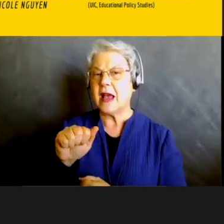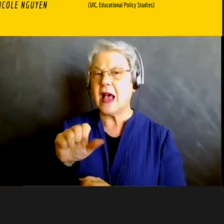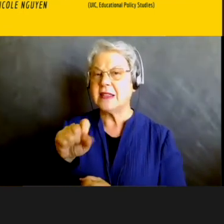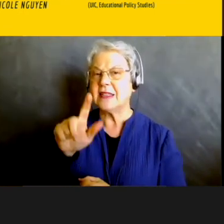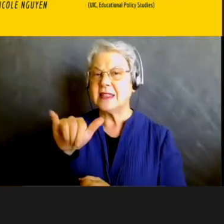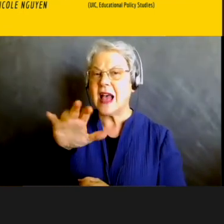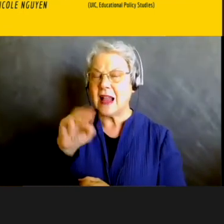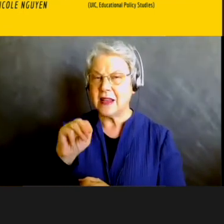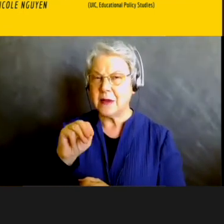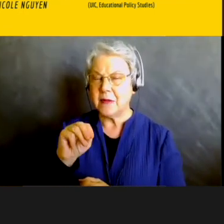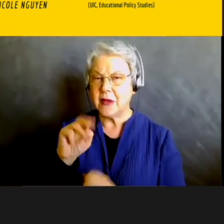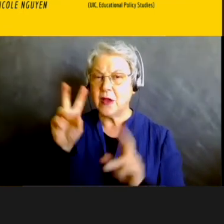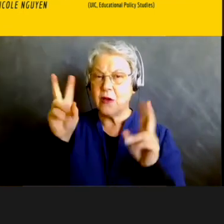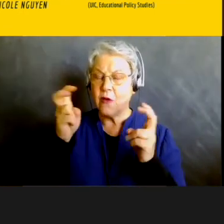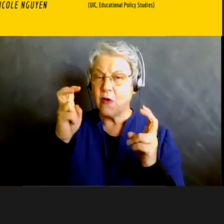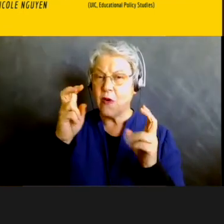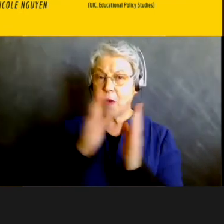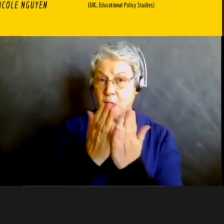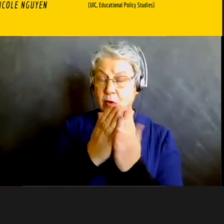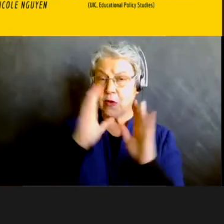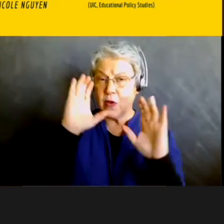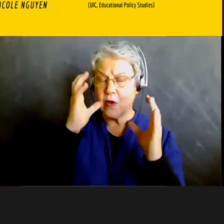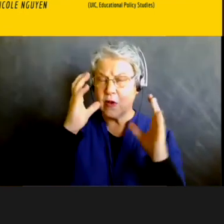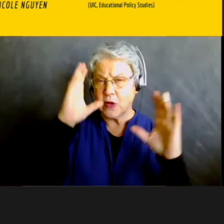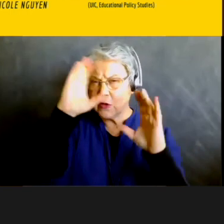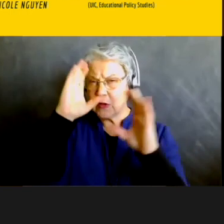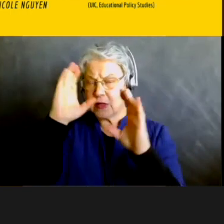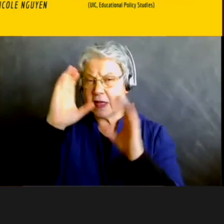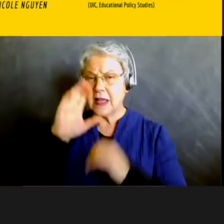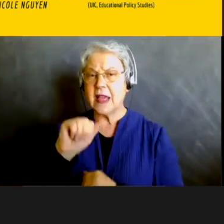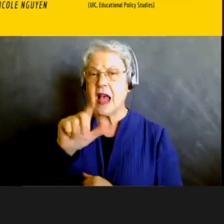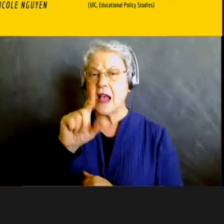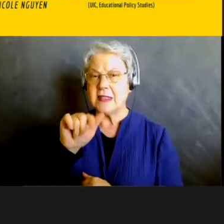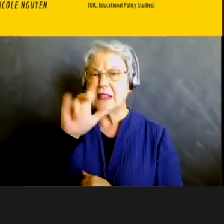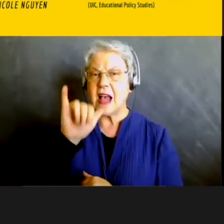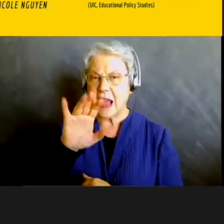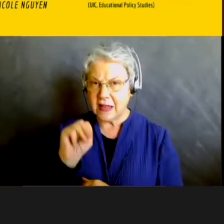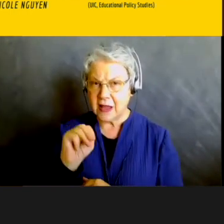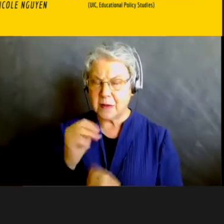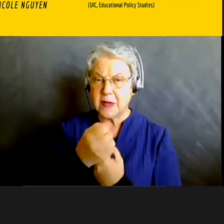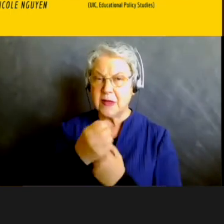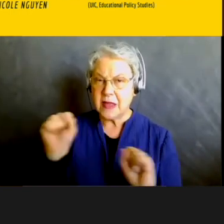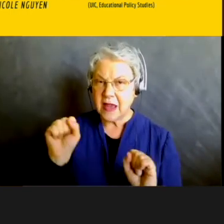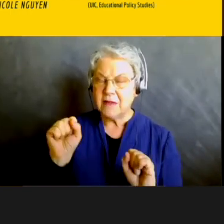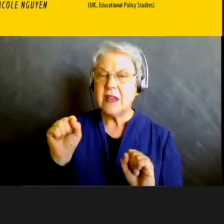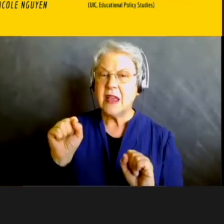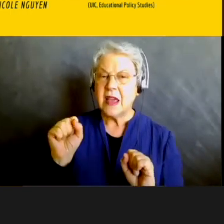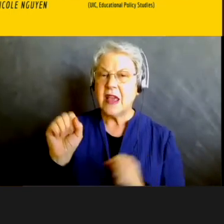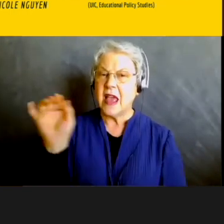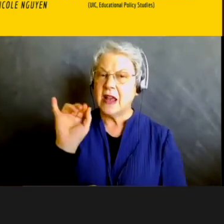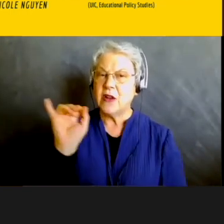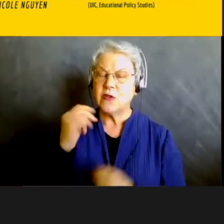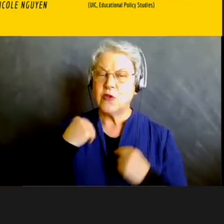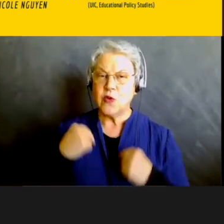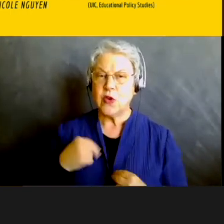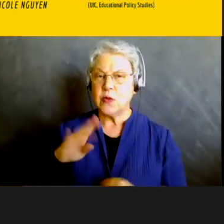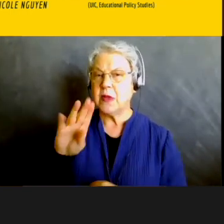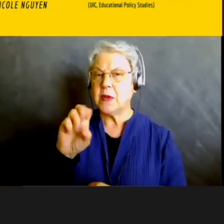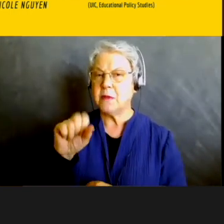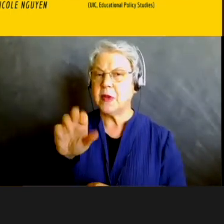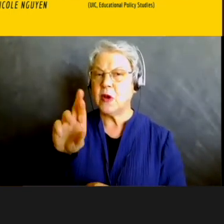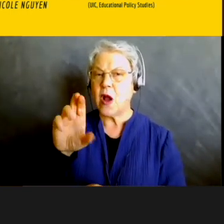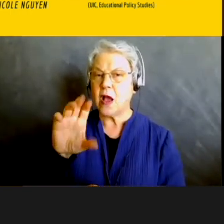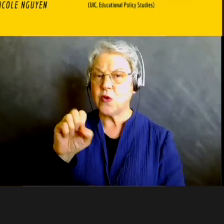called Seeking Asylum, Human Smuggling and Bureaucracy at the Border. and also, you know, co-authored this